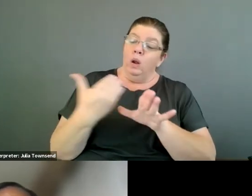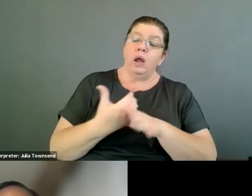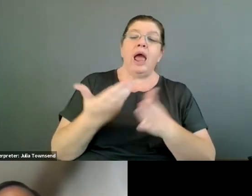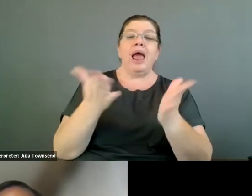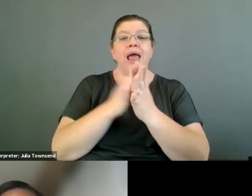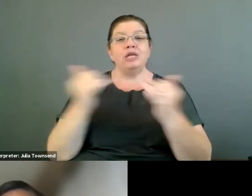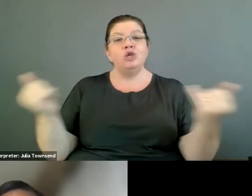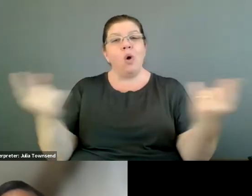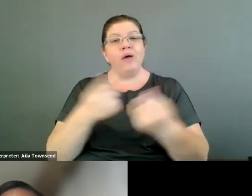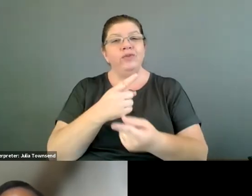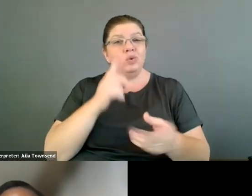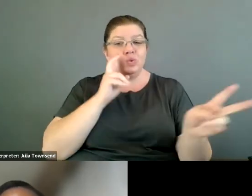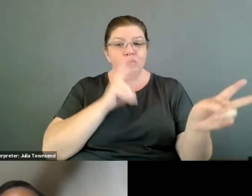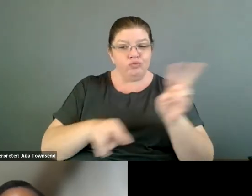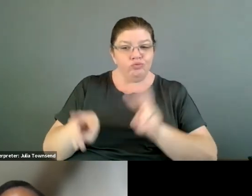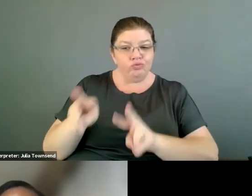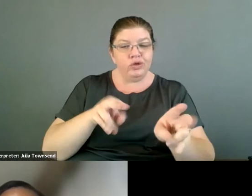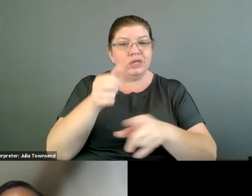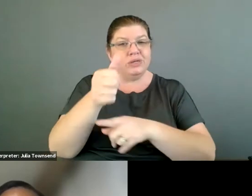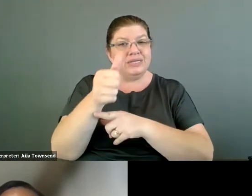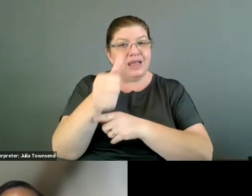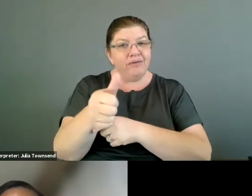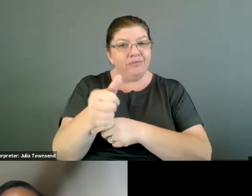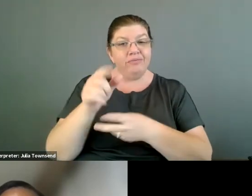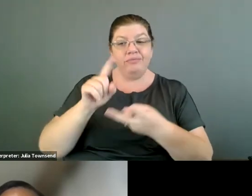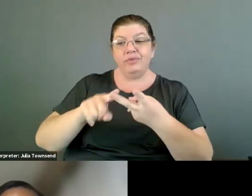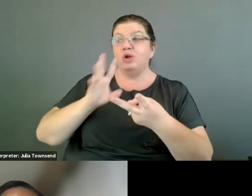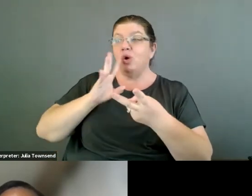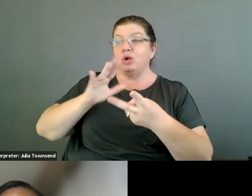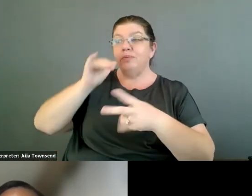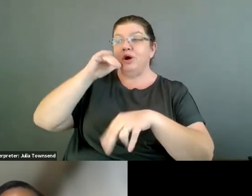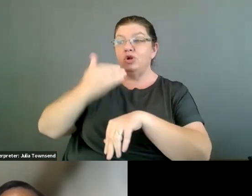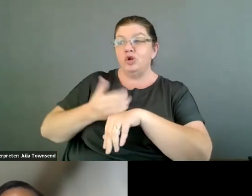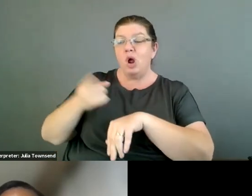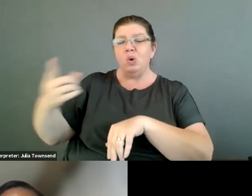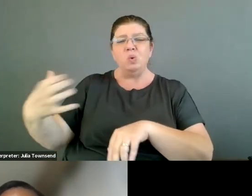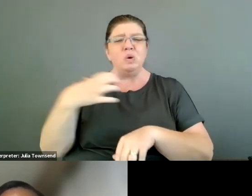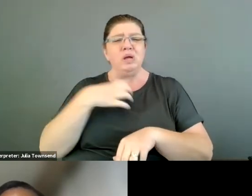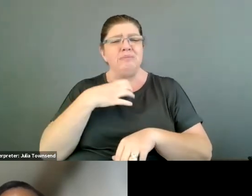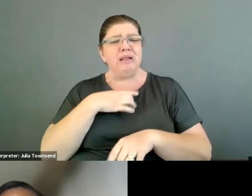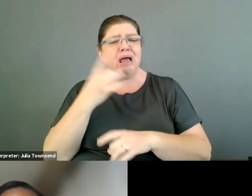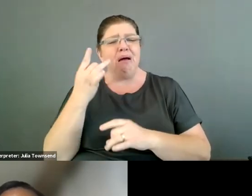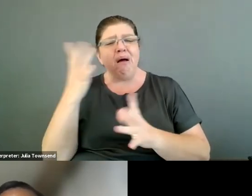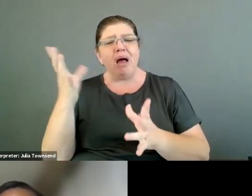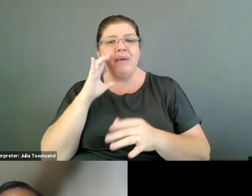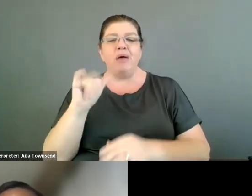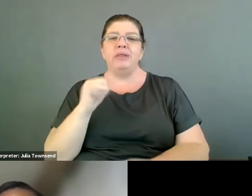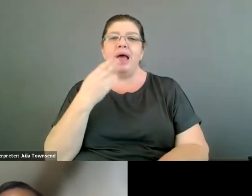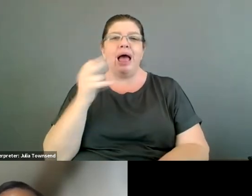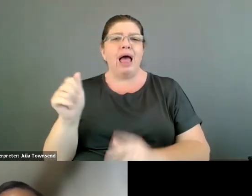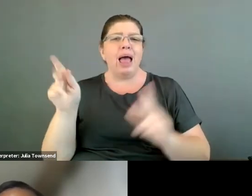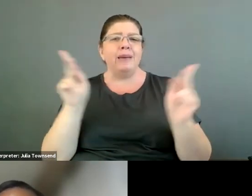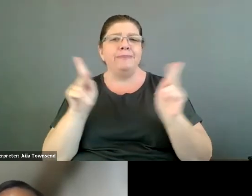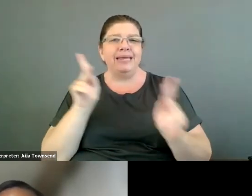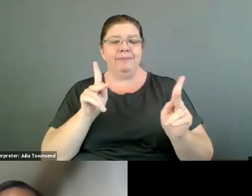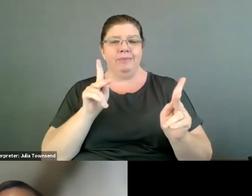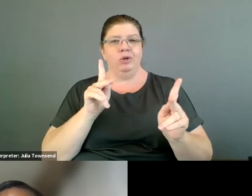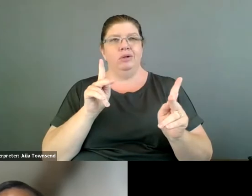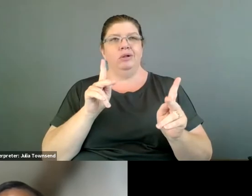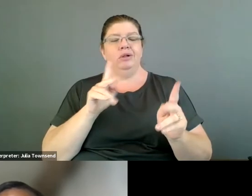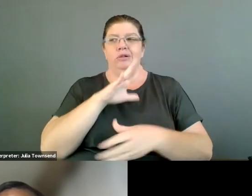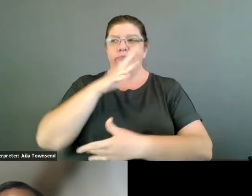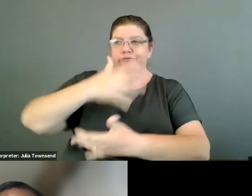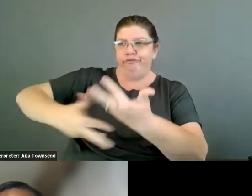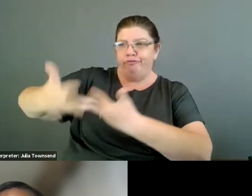yourselves. What I also did is I talked to my daughter who complained bitterly about the AHA people interloping with the